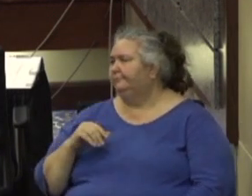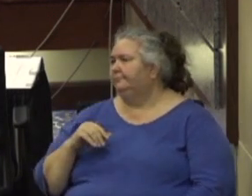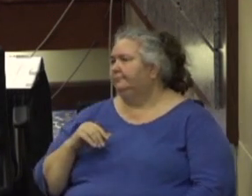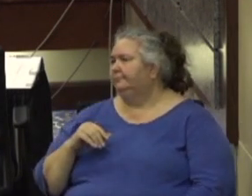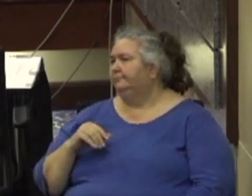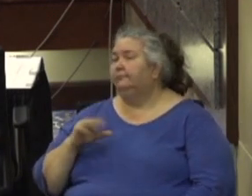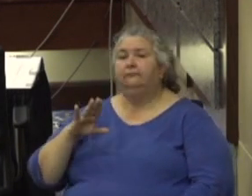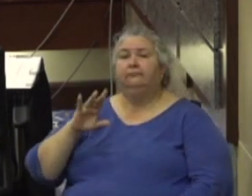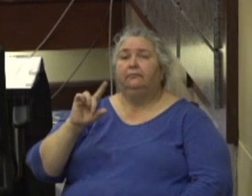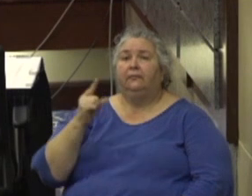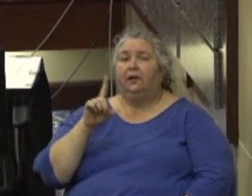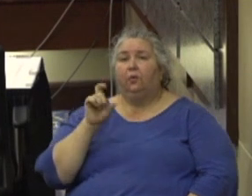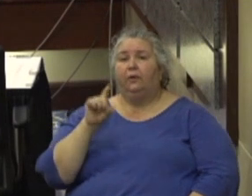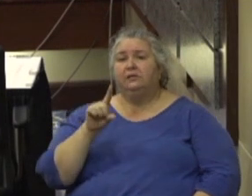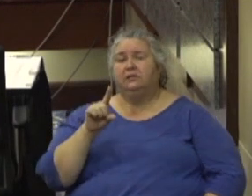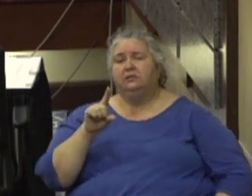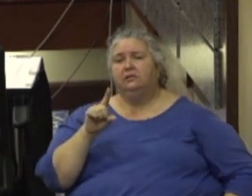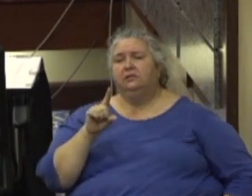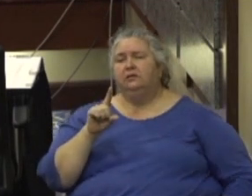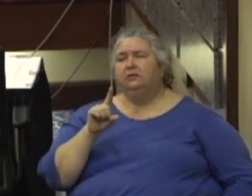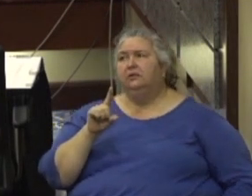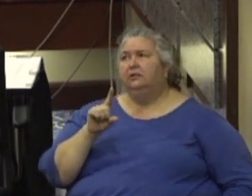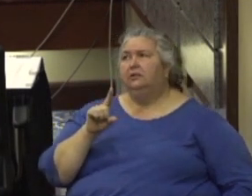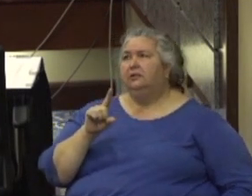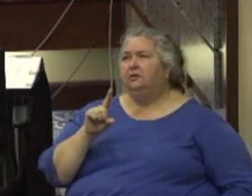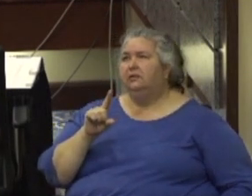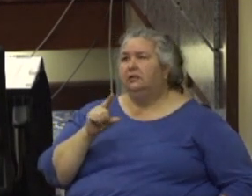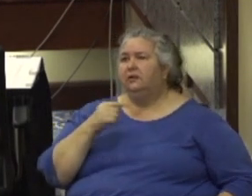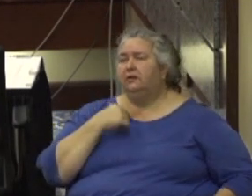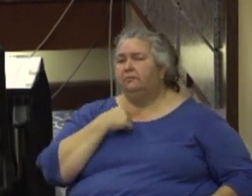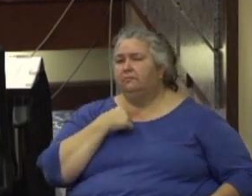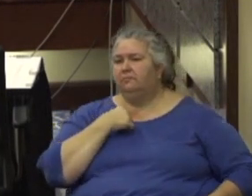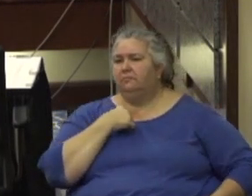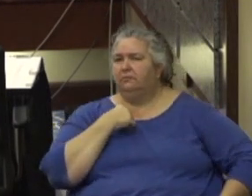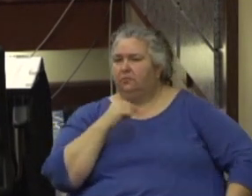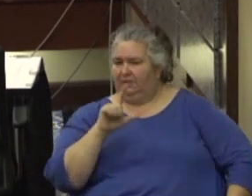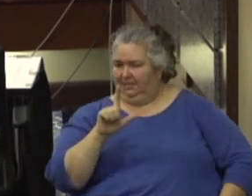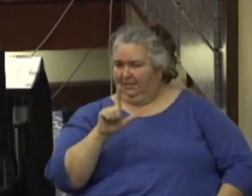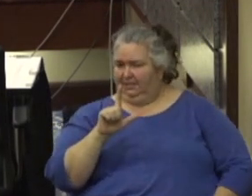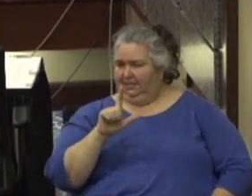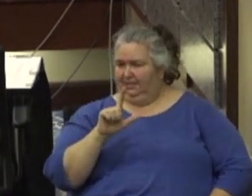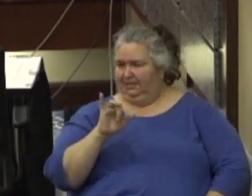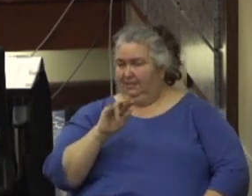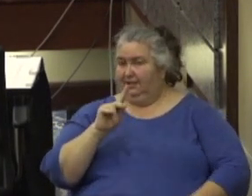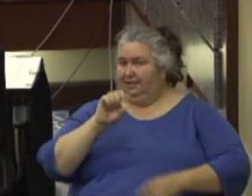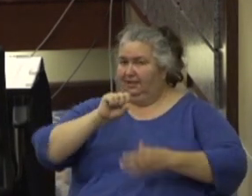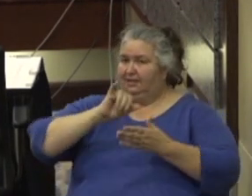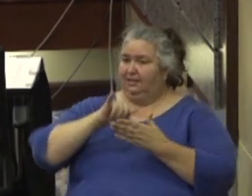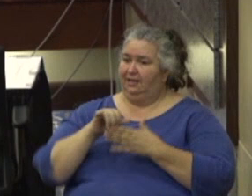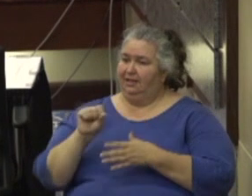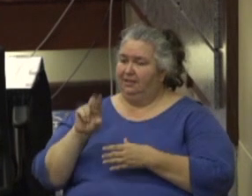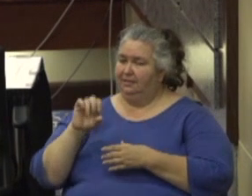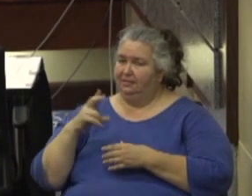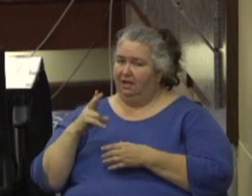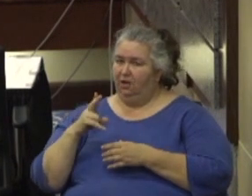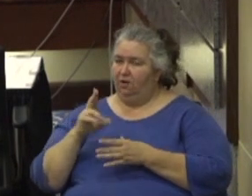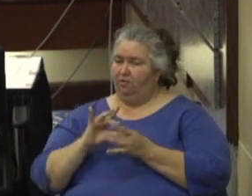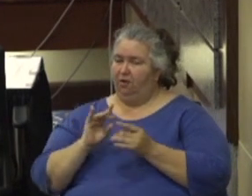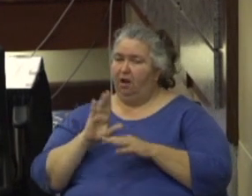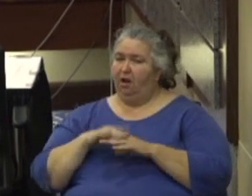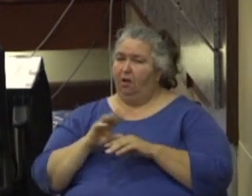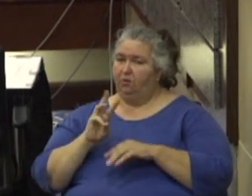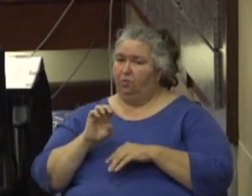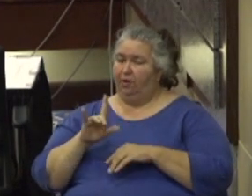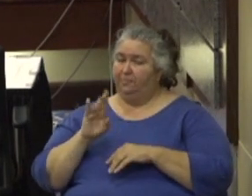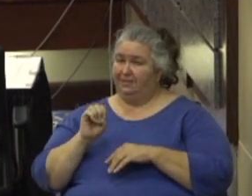The only question I had was, are the links that Sarah referenced going out on our website and